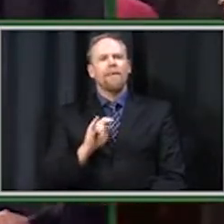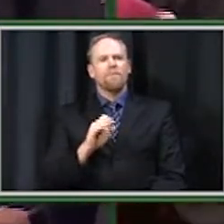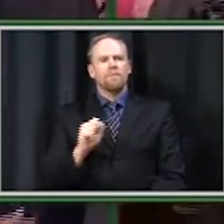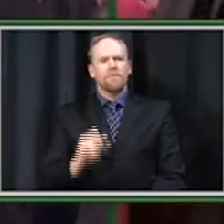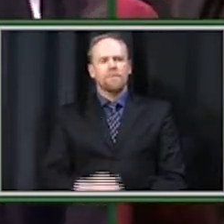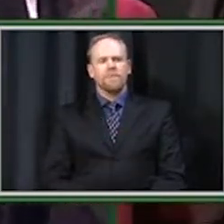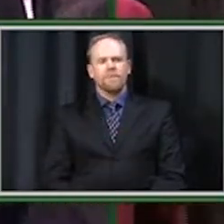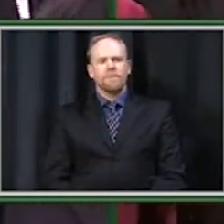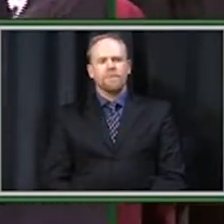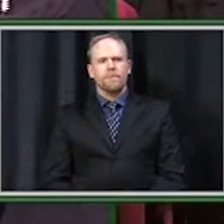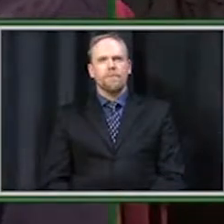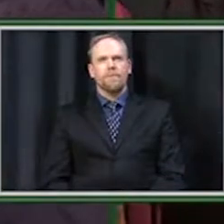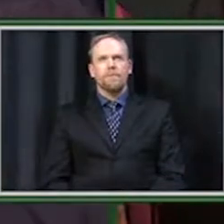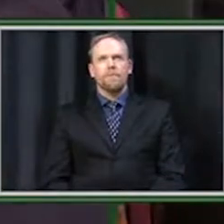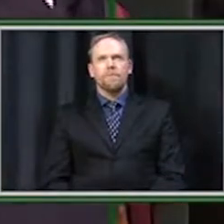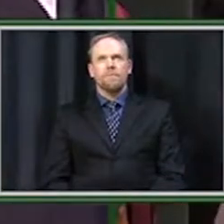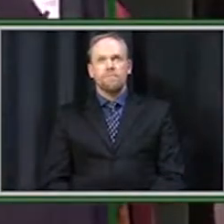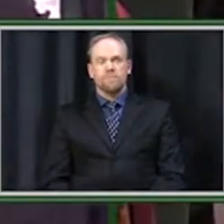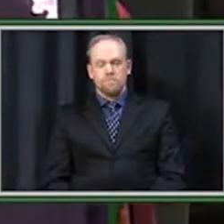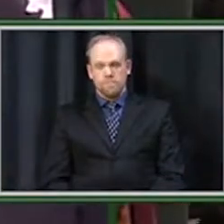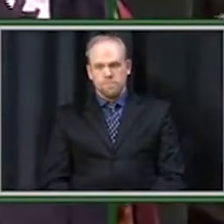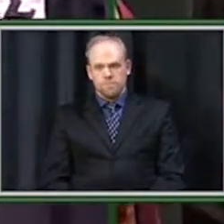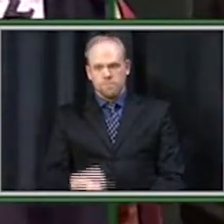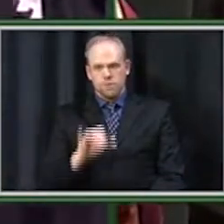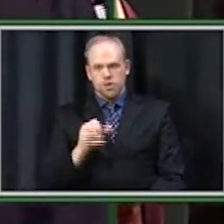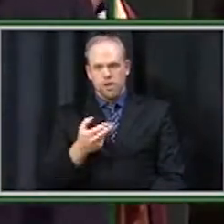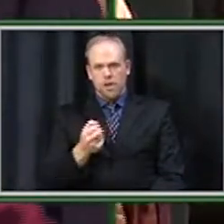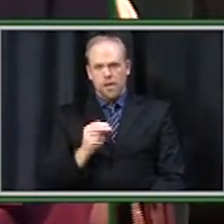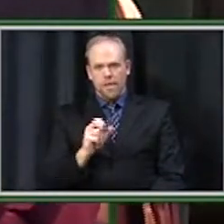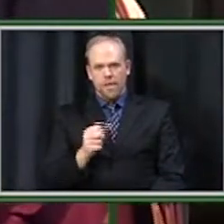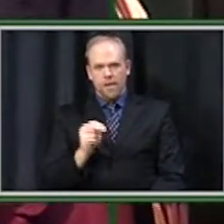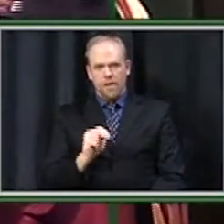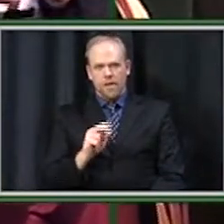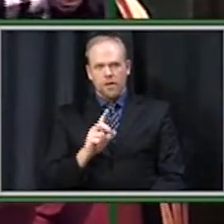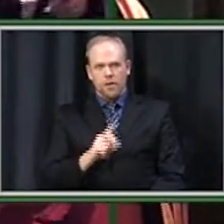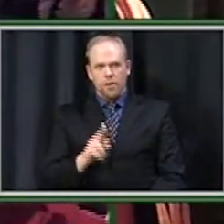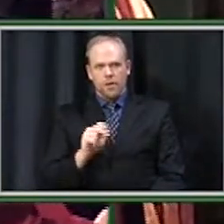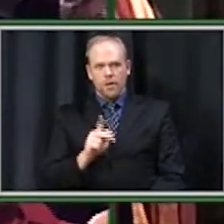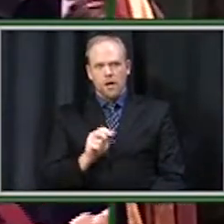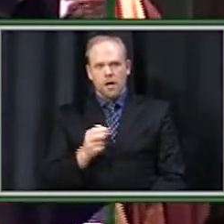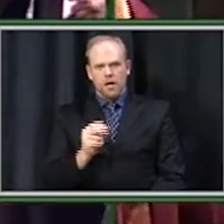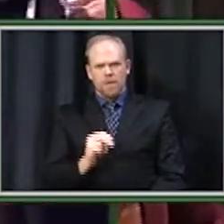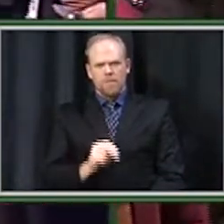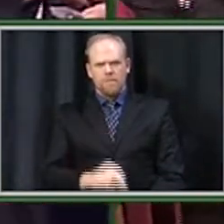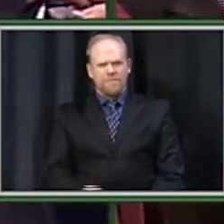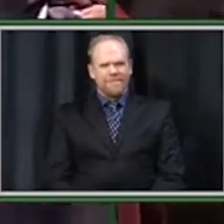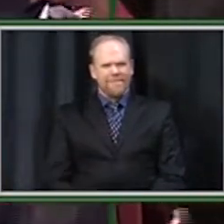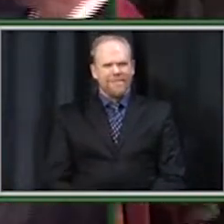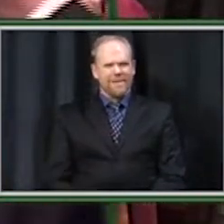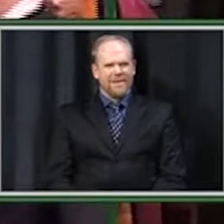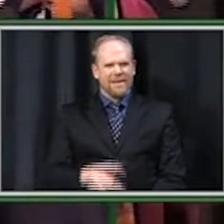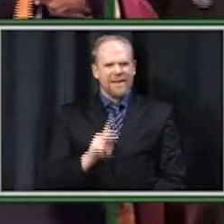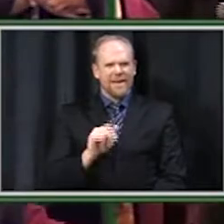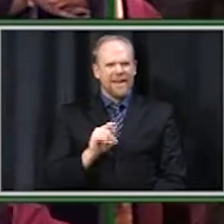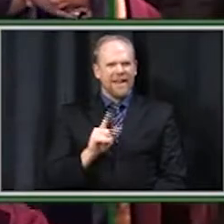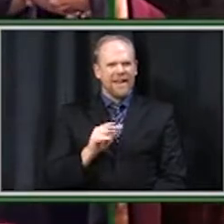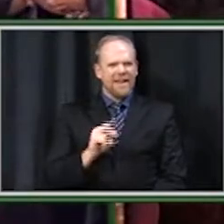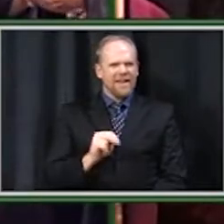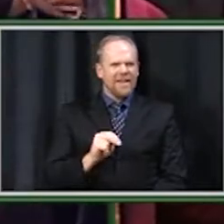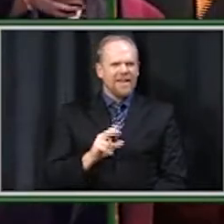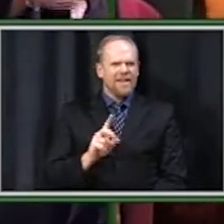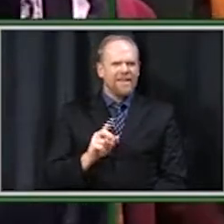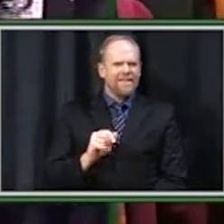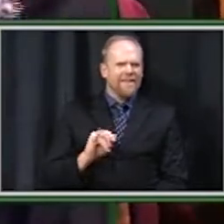sir. Jonathan Ducoin. Caitlin Bain.